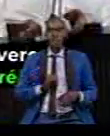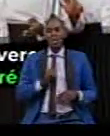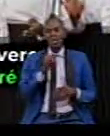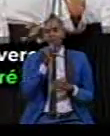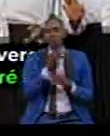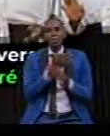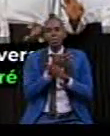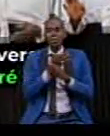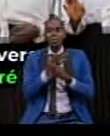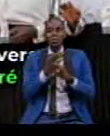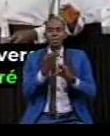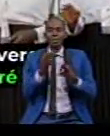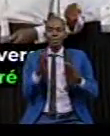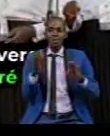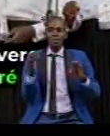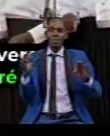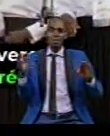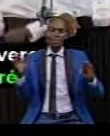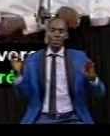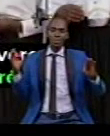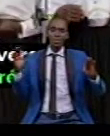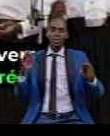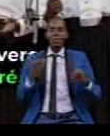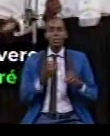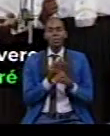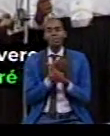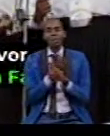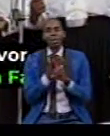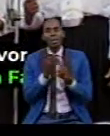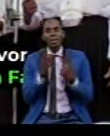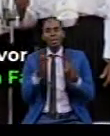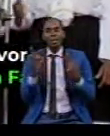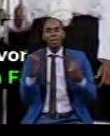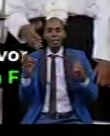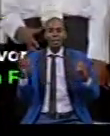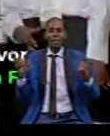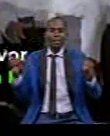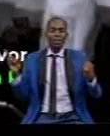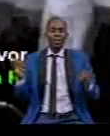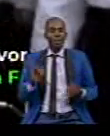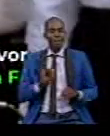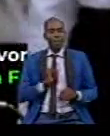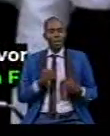God bless you. If you are clapping, clap unto Jesus.